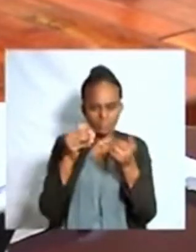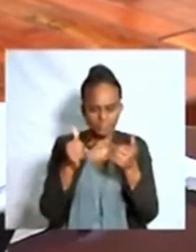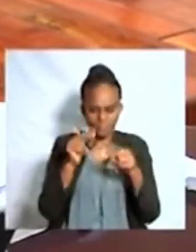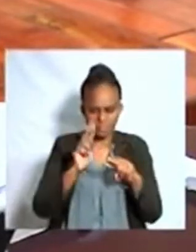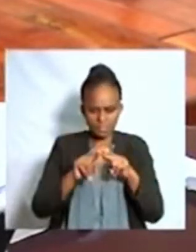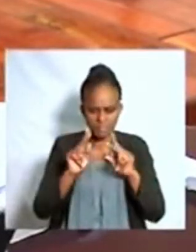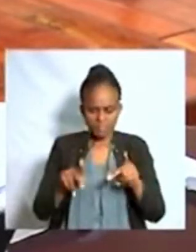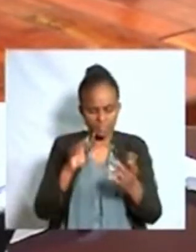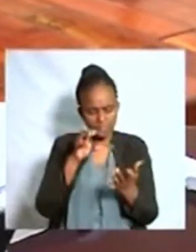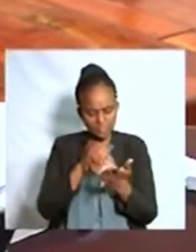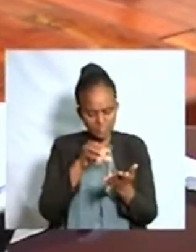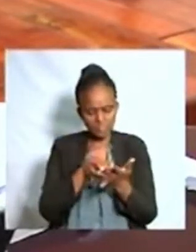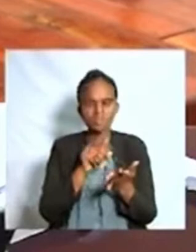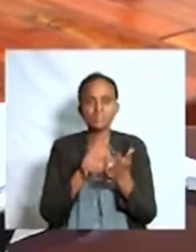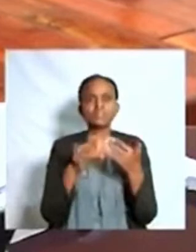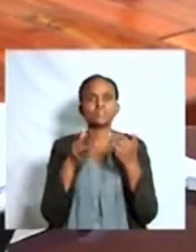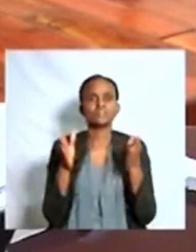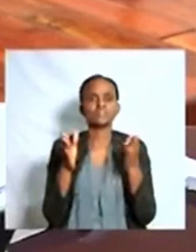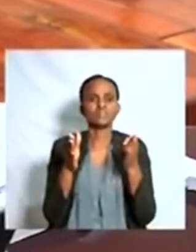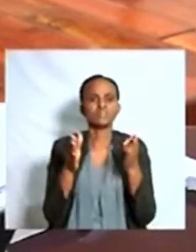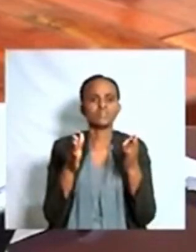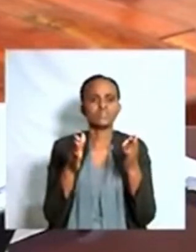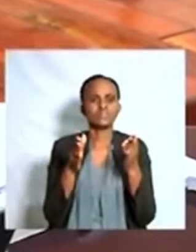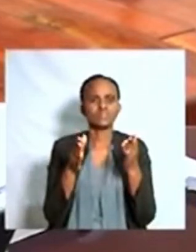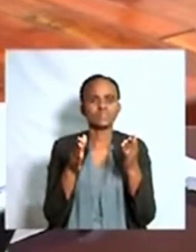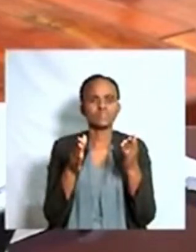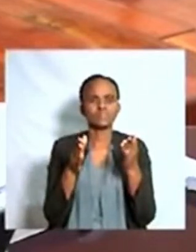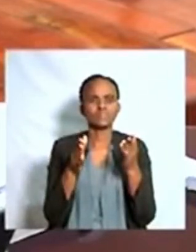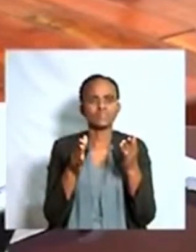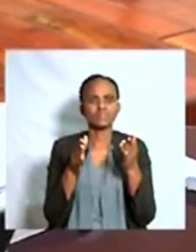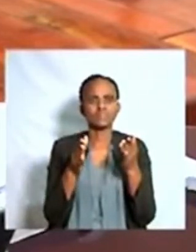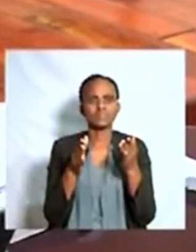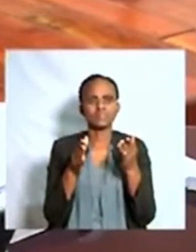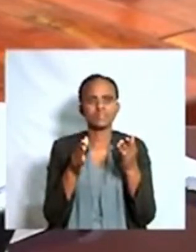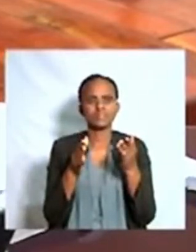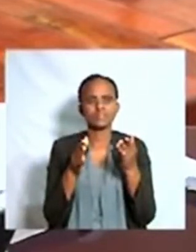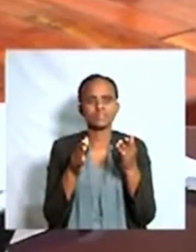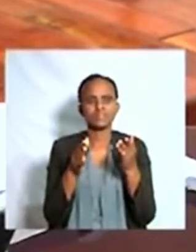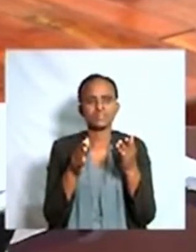the matter is still an open one because there are... Mutero.